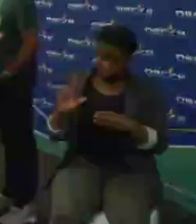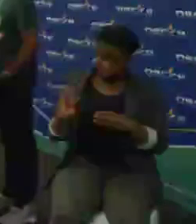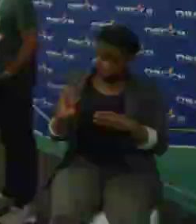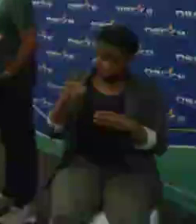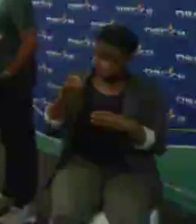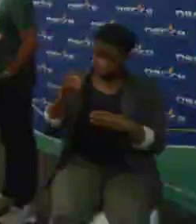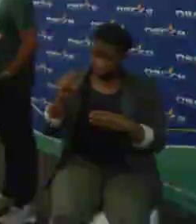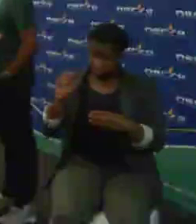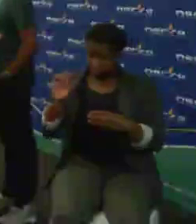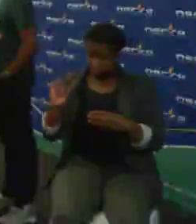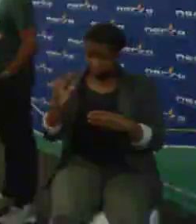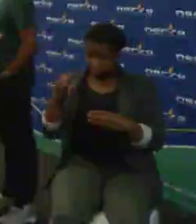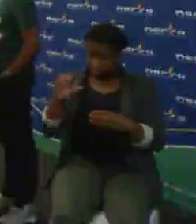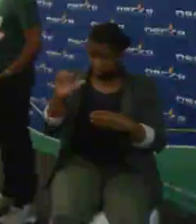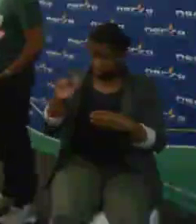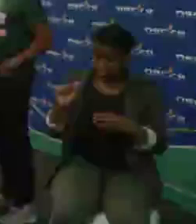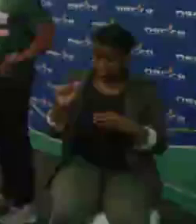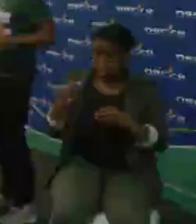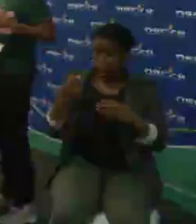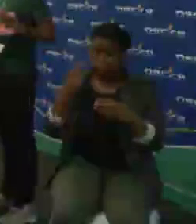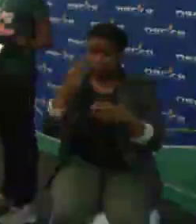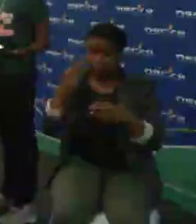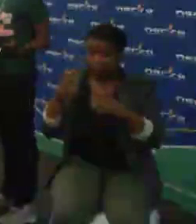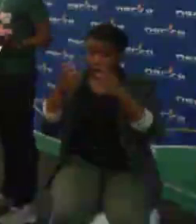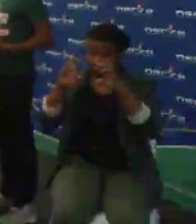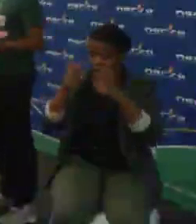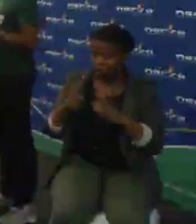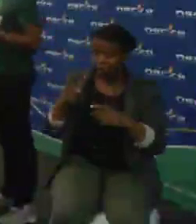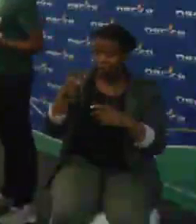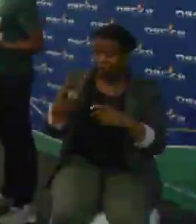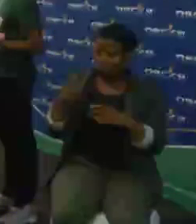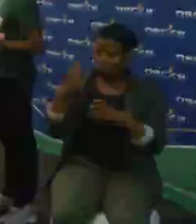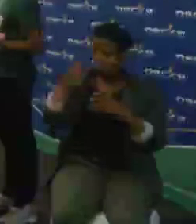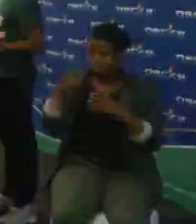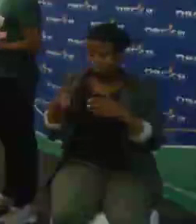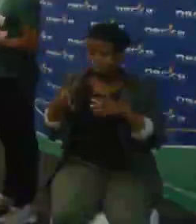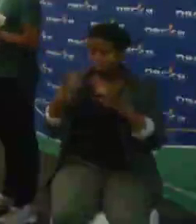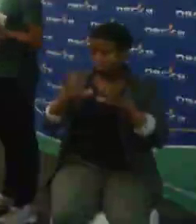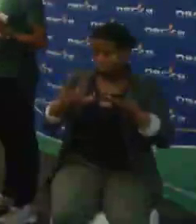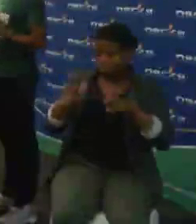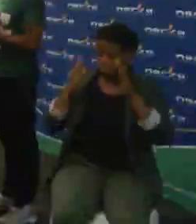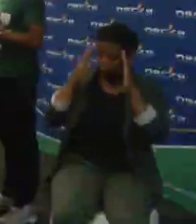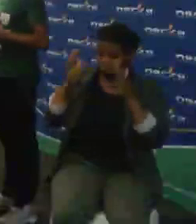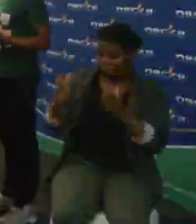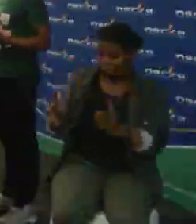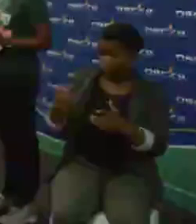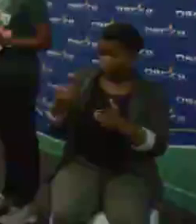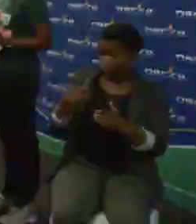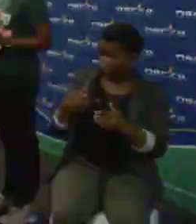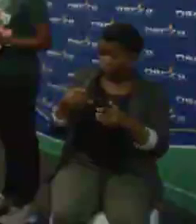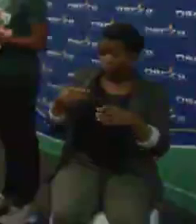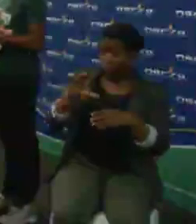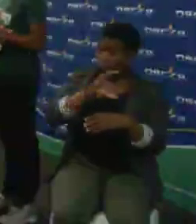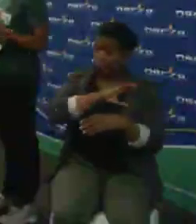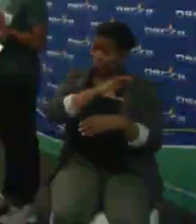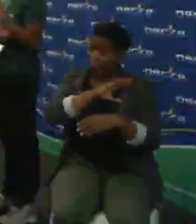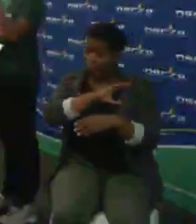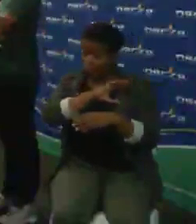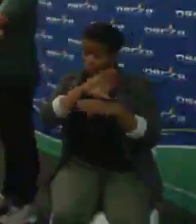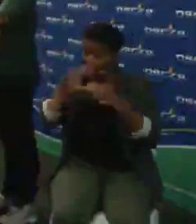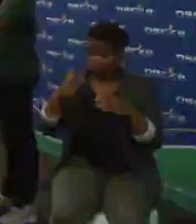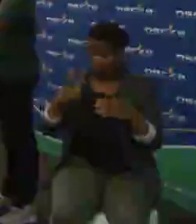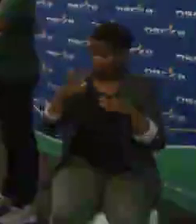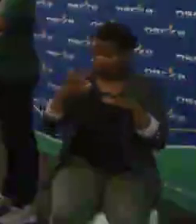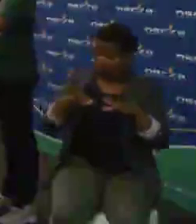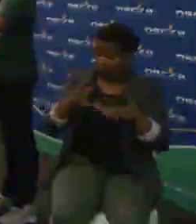these people are actually looking out for us. ESCOM is doing its job, it's trying its best, but there's only so much we can take. There's a level,